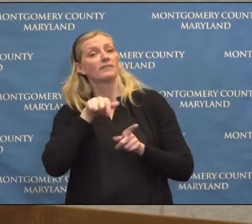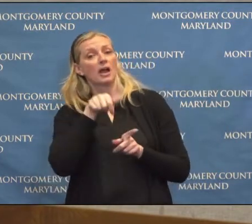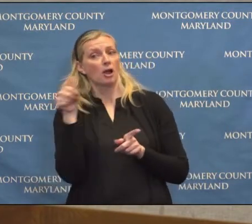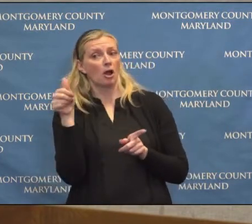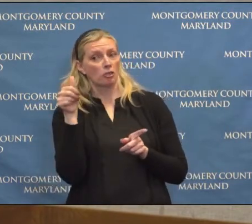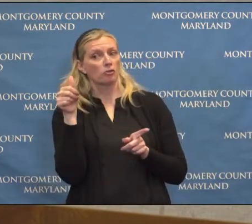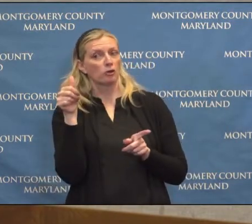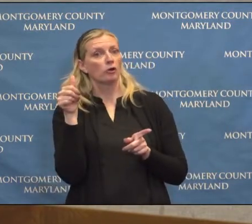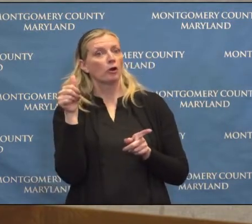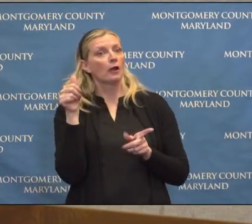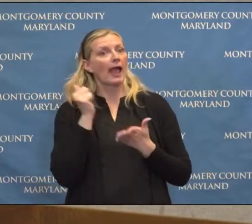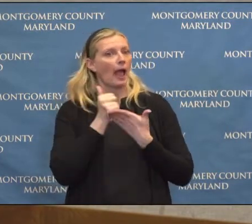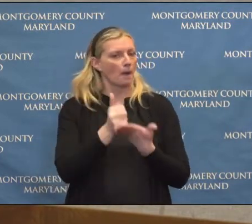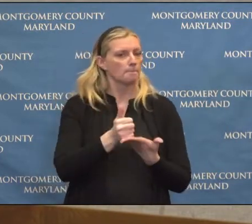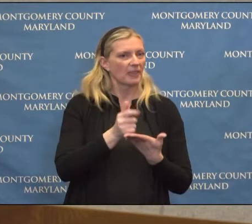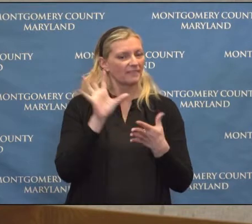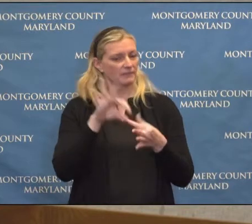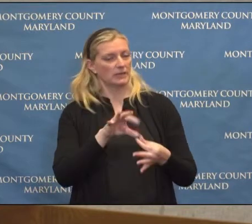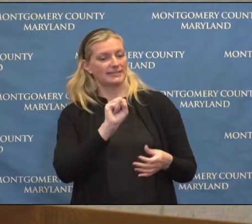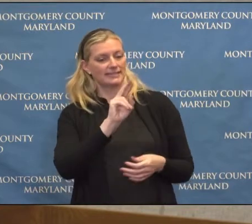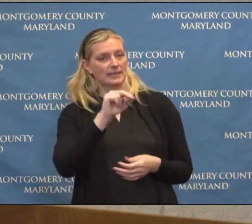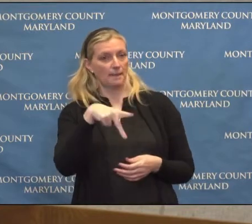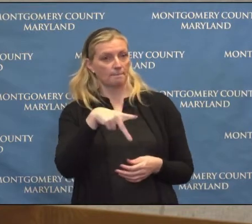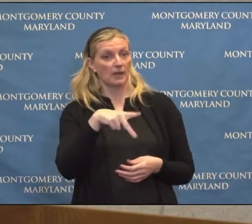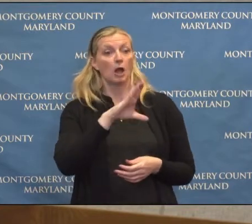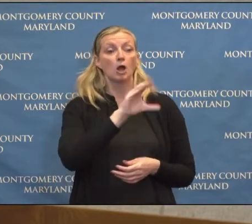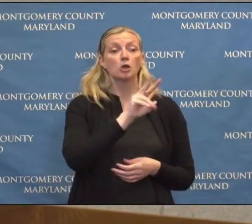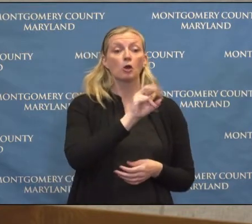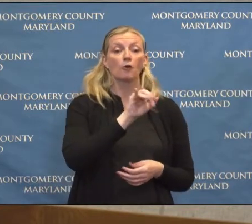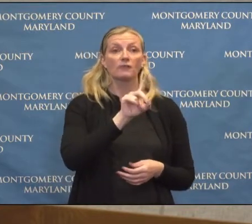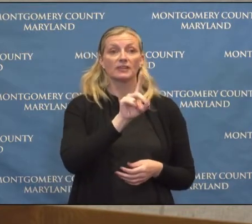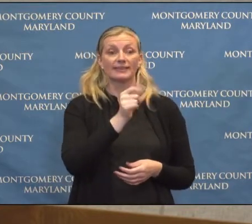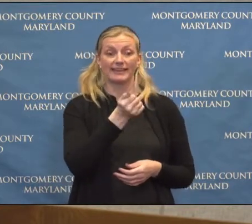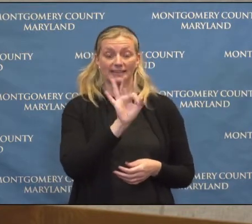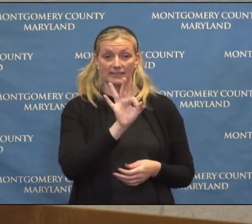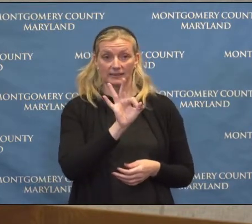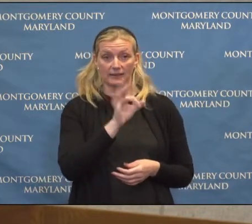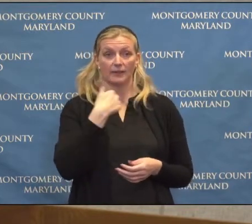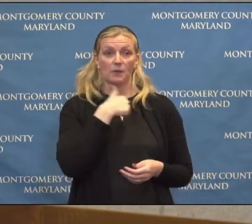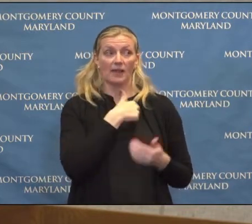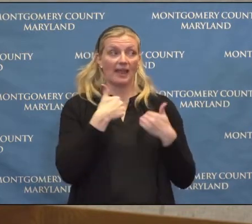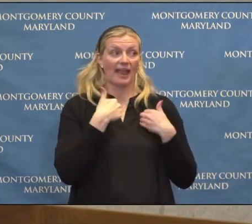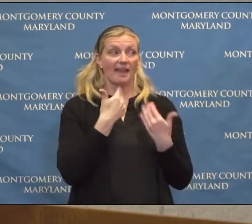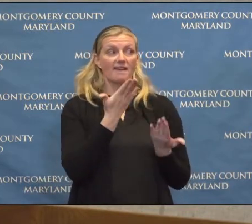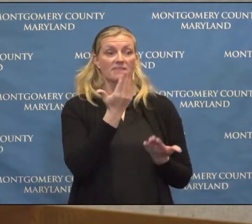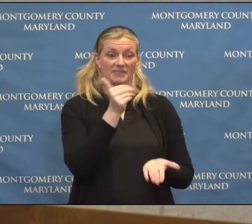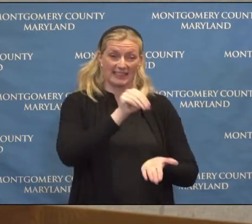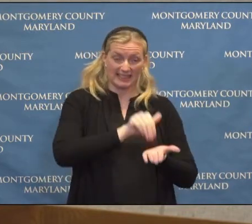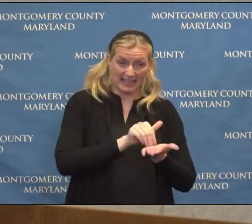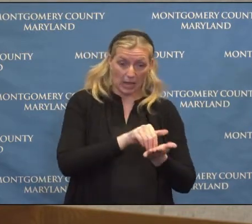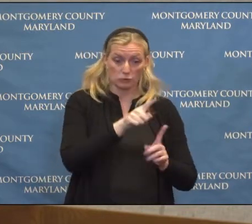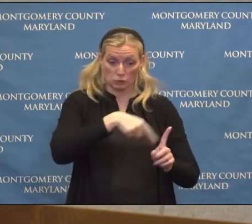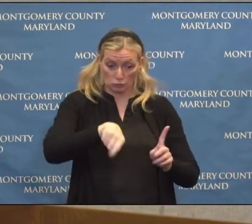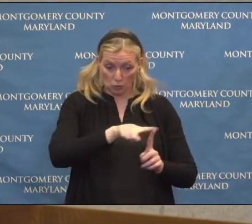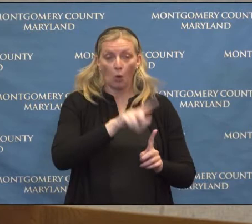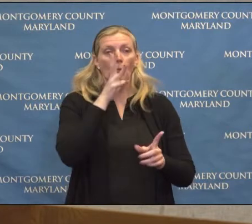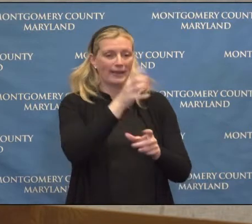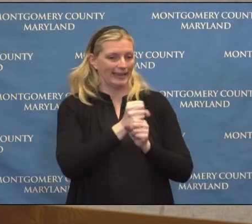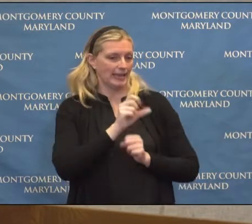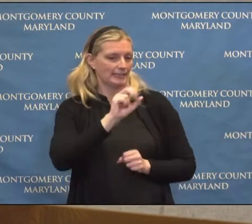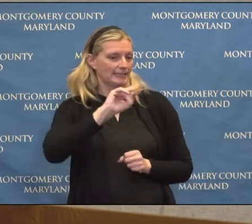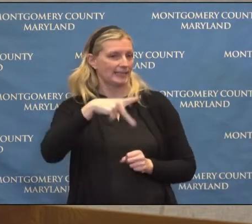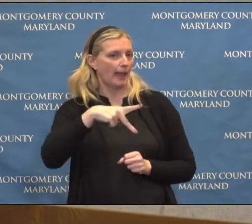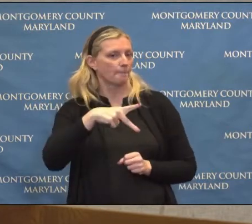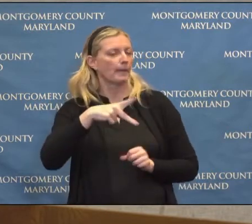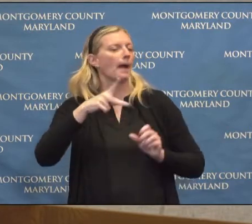of SNAP. So specific to COVID-19, an estimated 50,000 SNAP recipients in Montgomery County will receive the SNAP